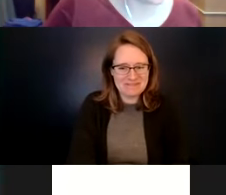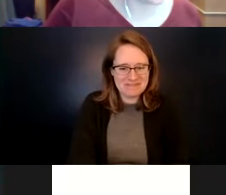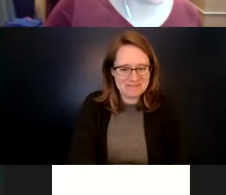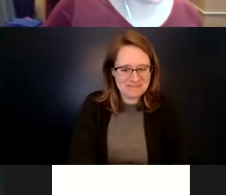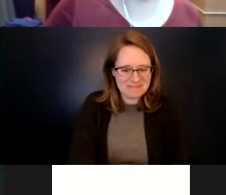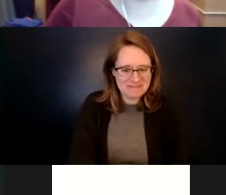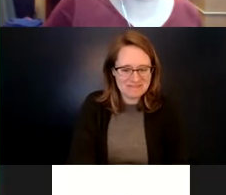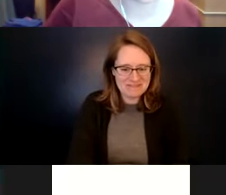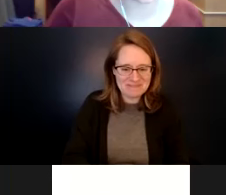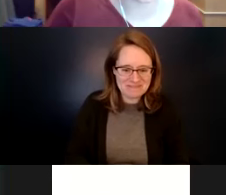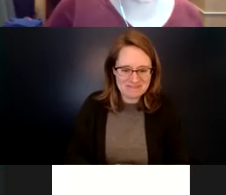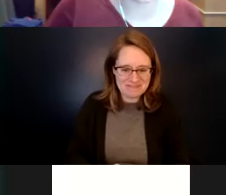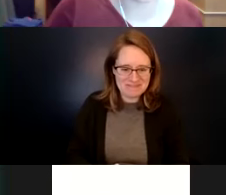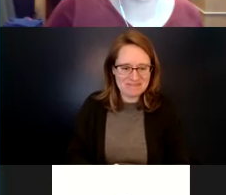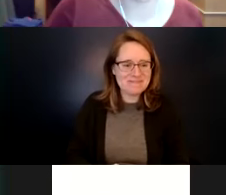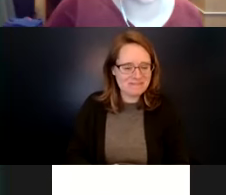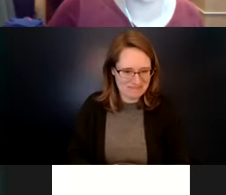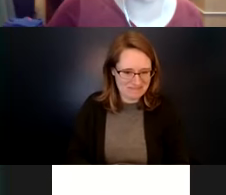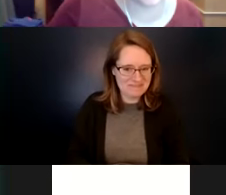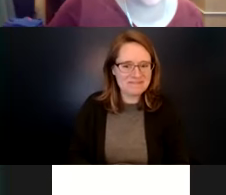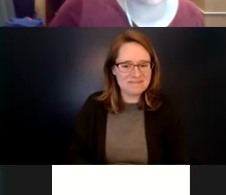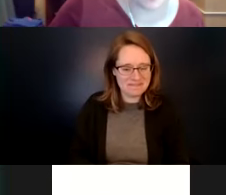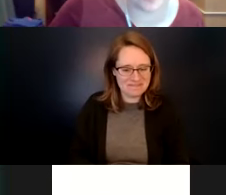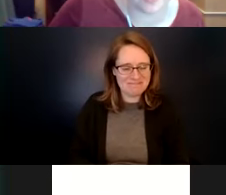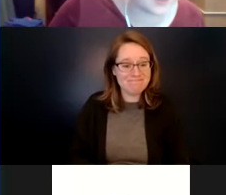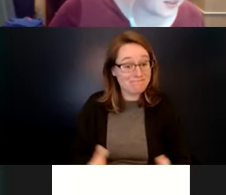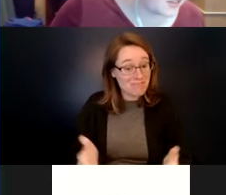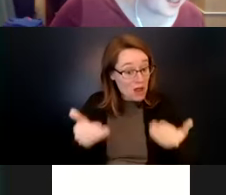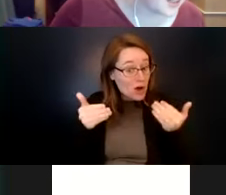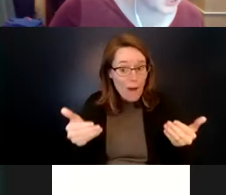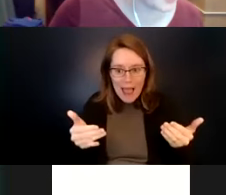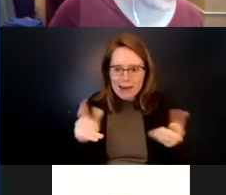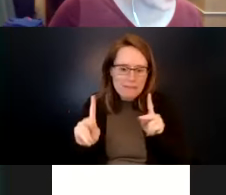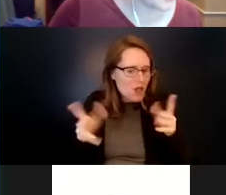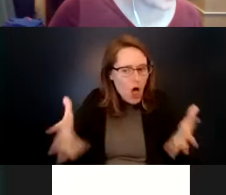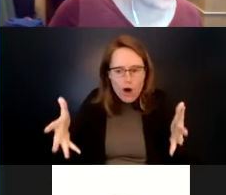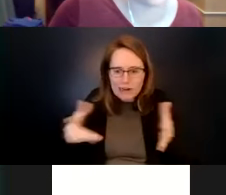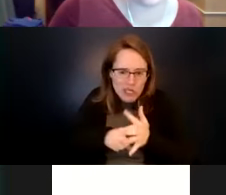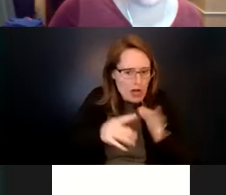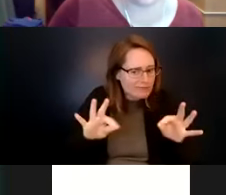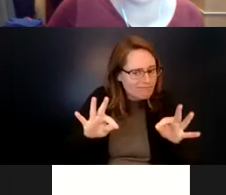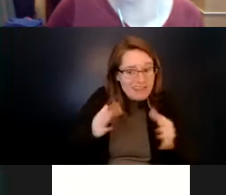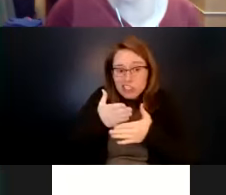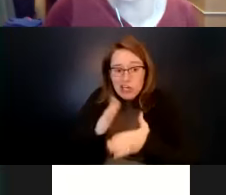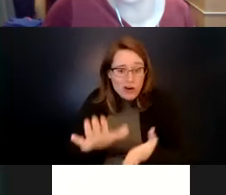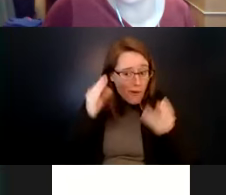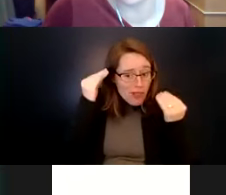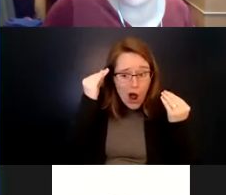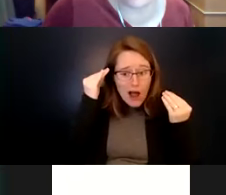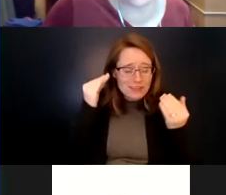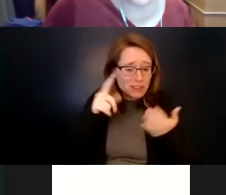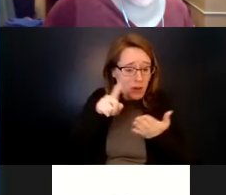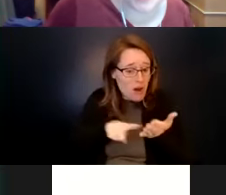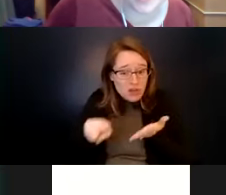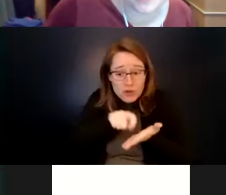All right. Go ahead and go ahead like folks are already doing. Share your thoughts or what you've written from